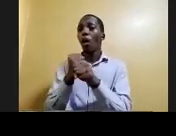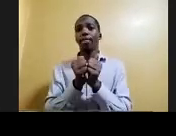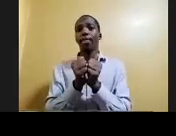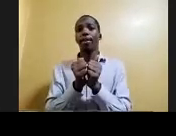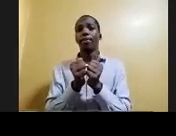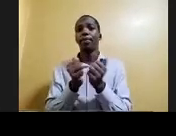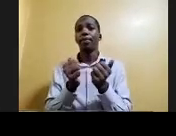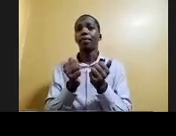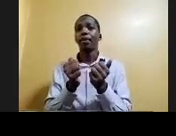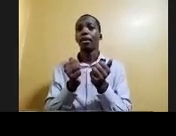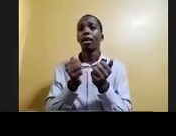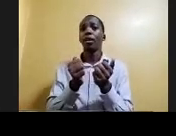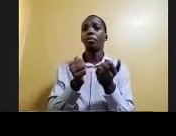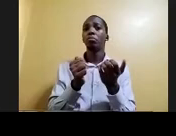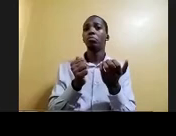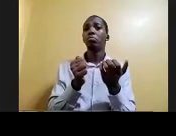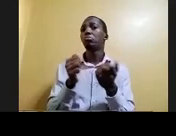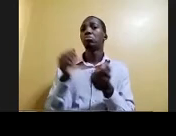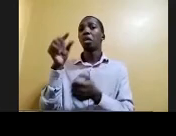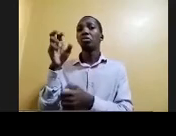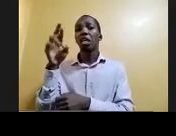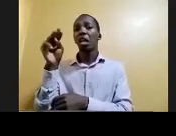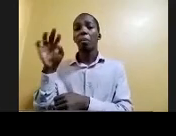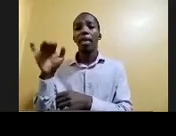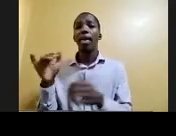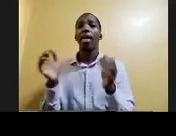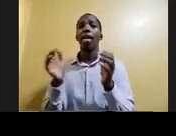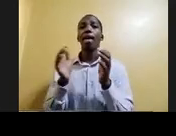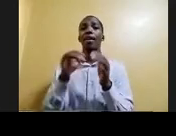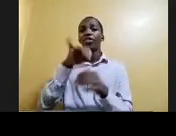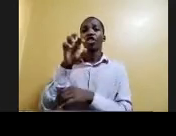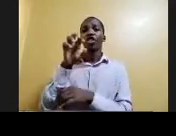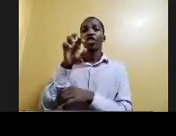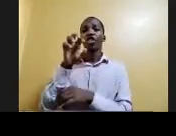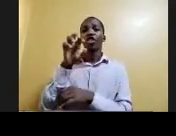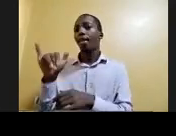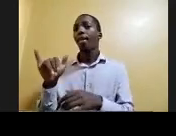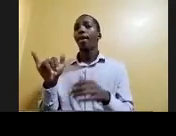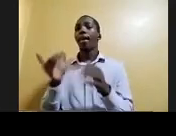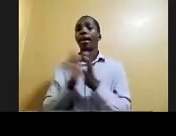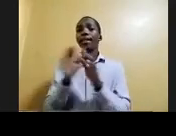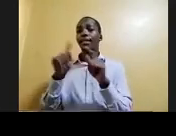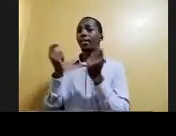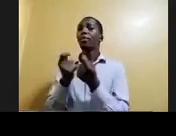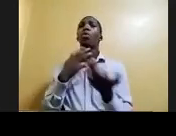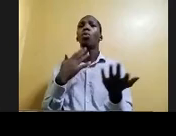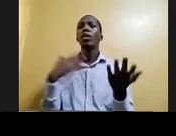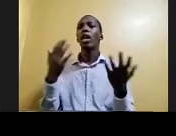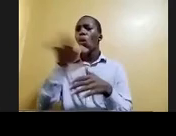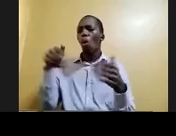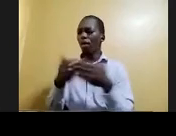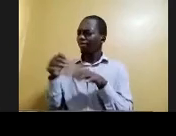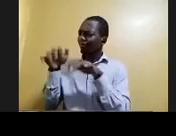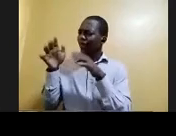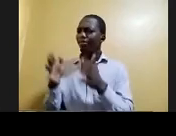Cole ACP, Morag, and Jeremy and their team, we try to ensure that OECPS exporters and farmers maintain